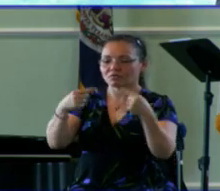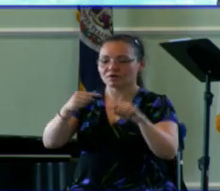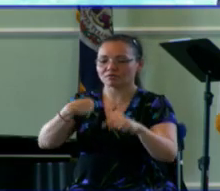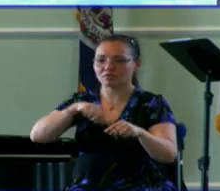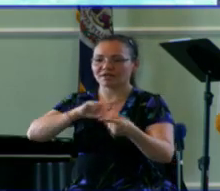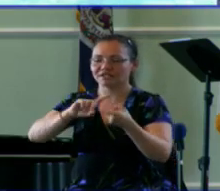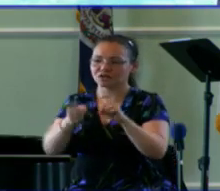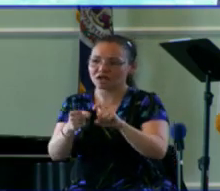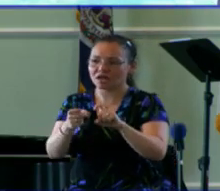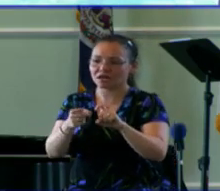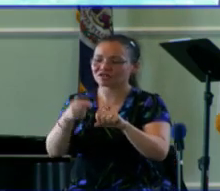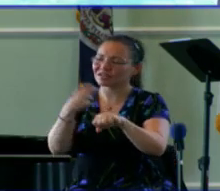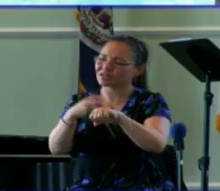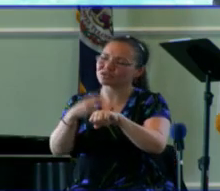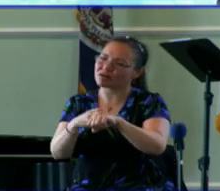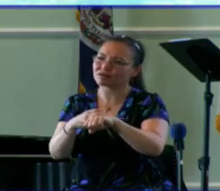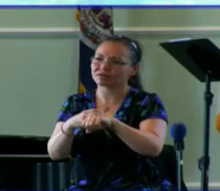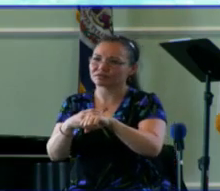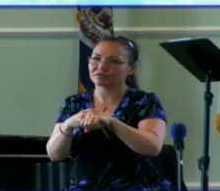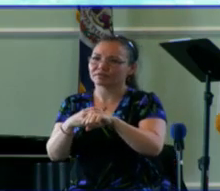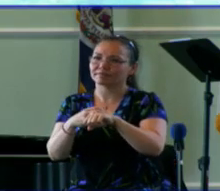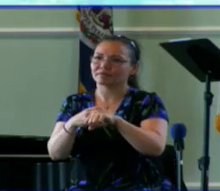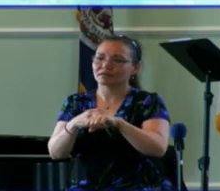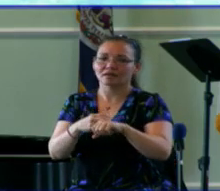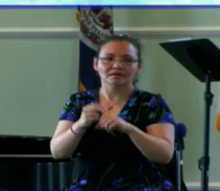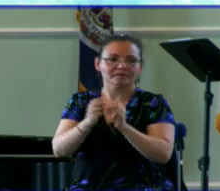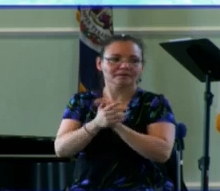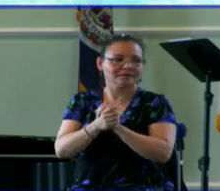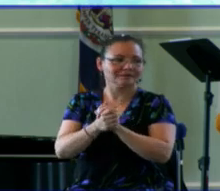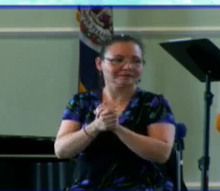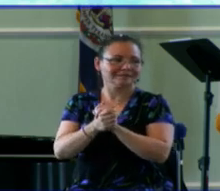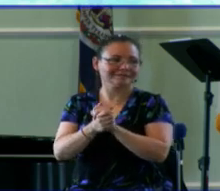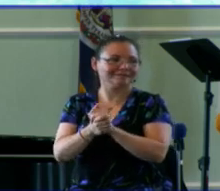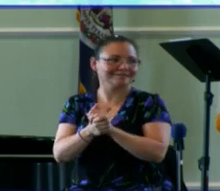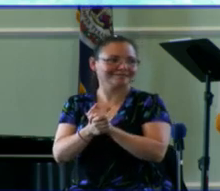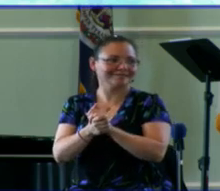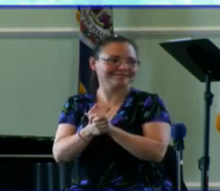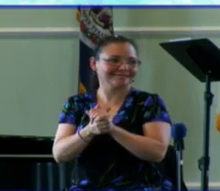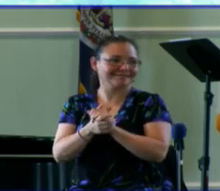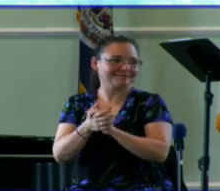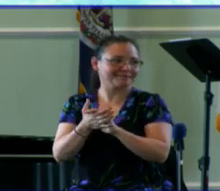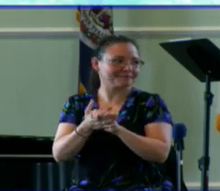move the pulpit because it is, you know, that's where it should be.